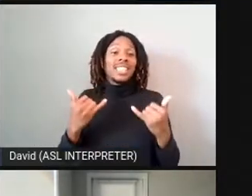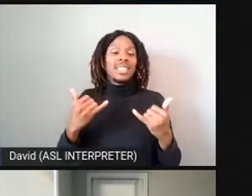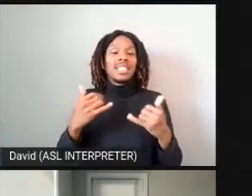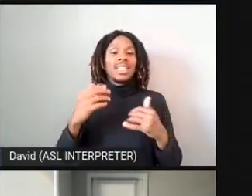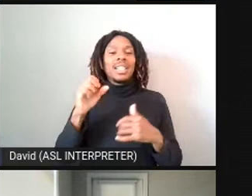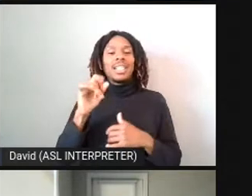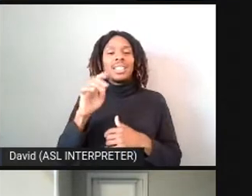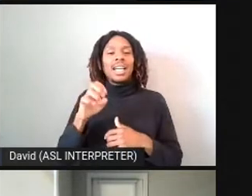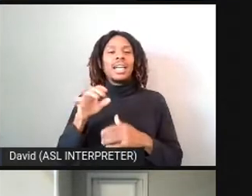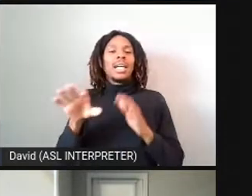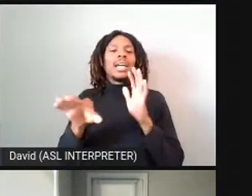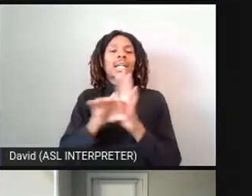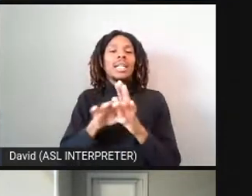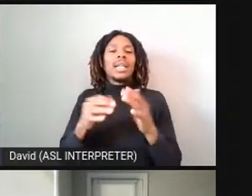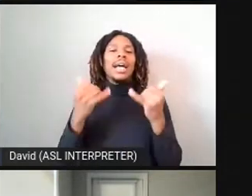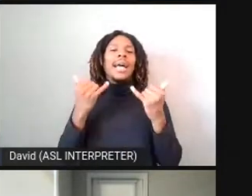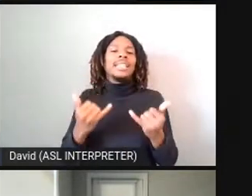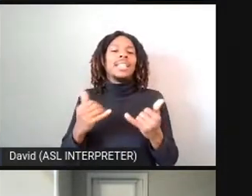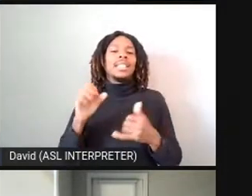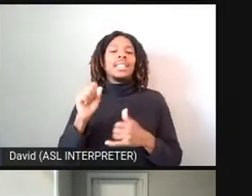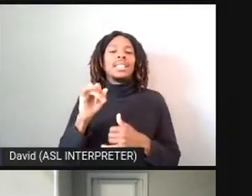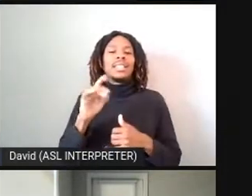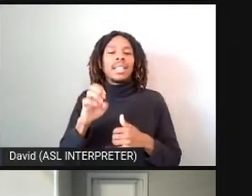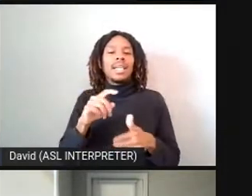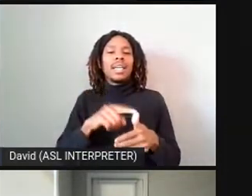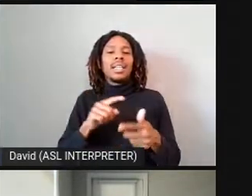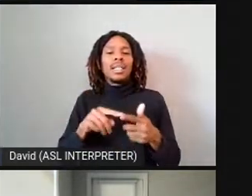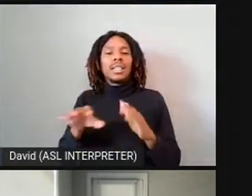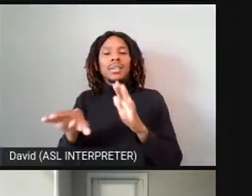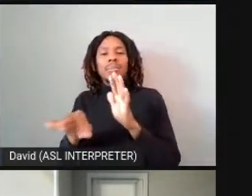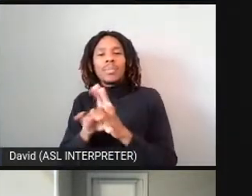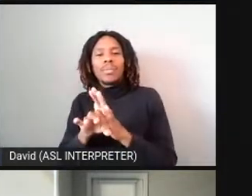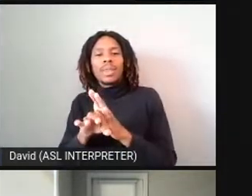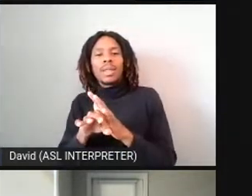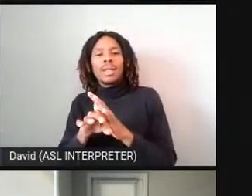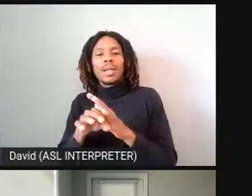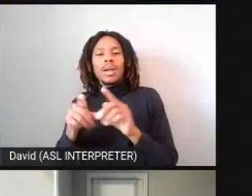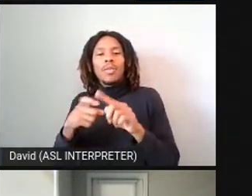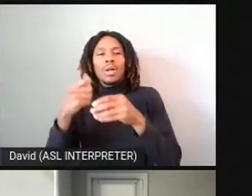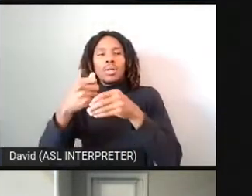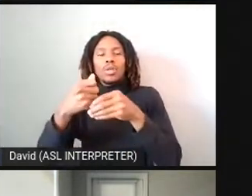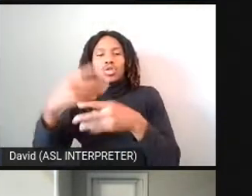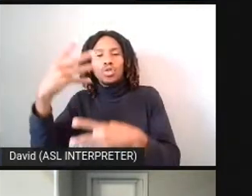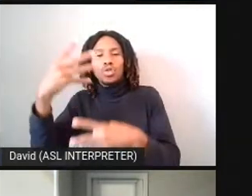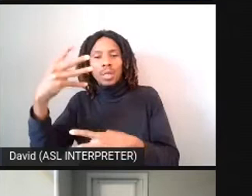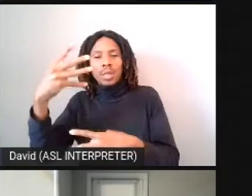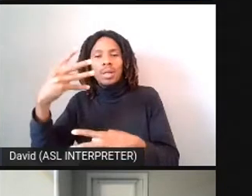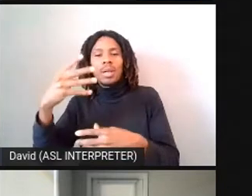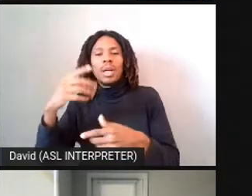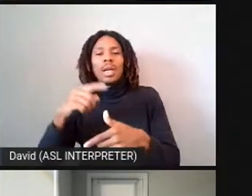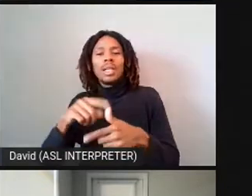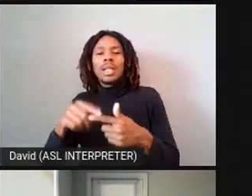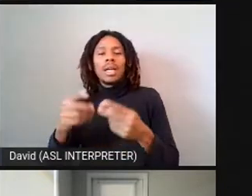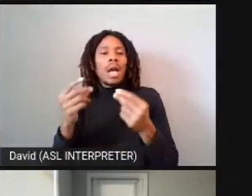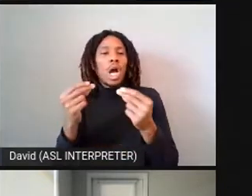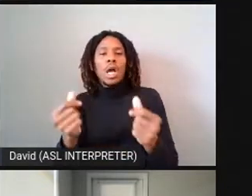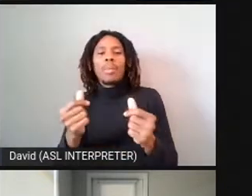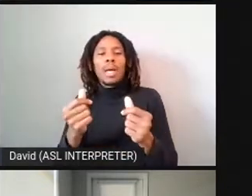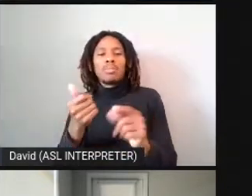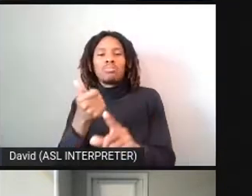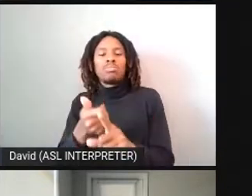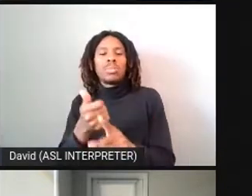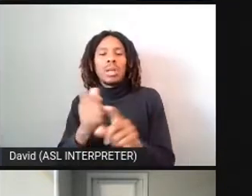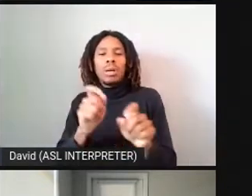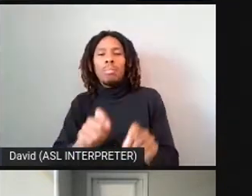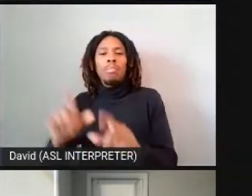to click select existing site, and you can select the site from the drop down menu and it would auto populate this